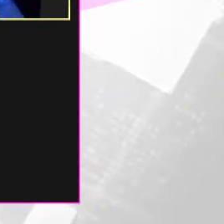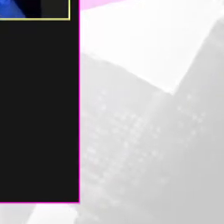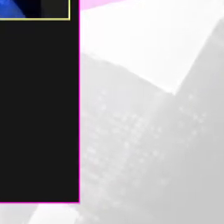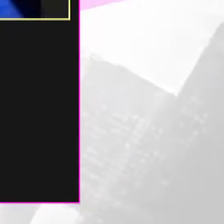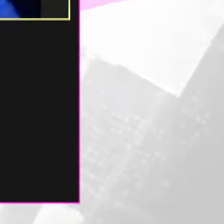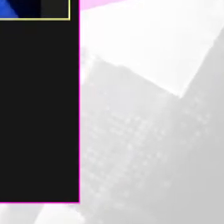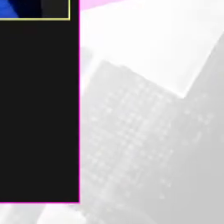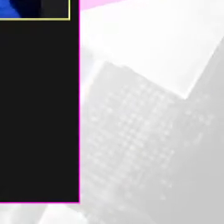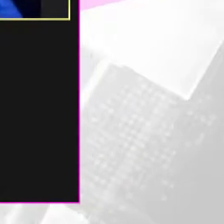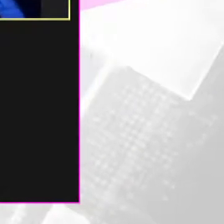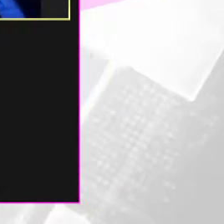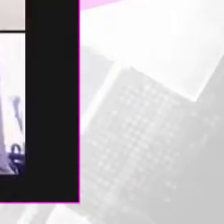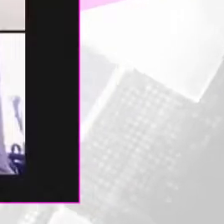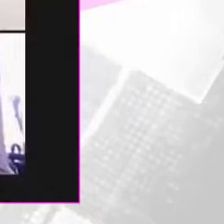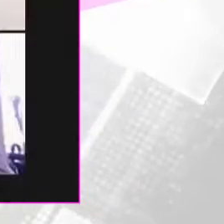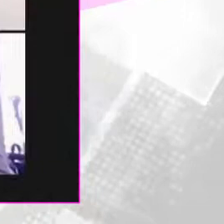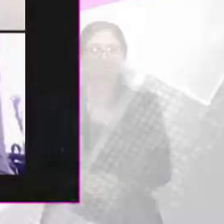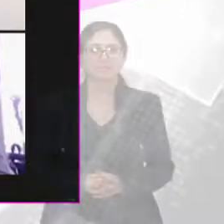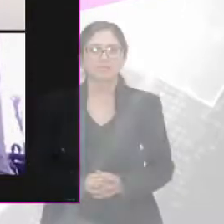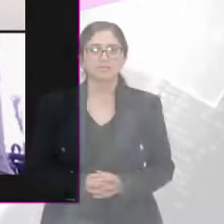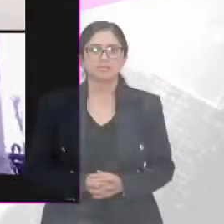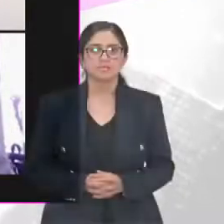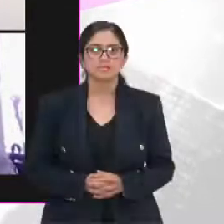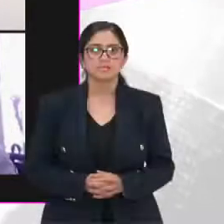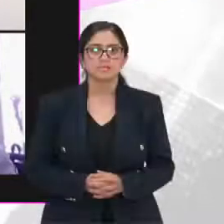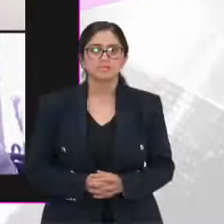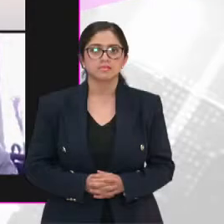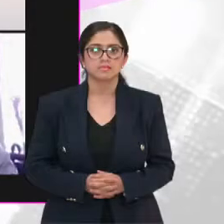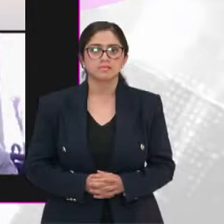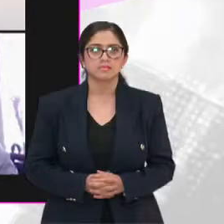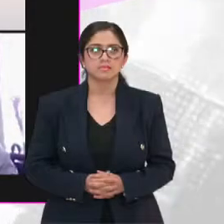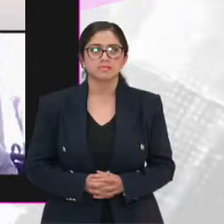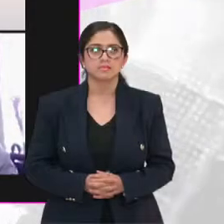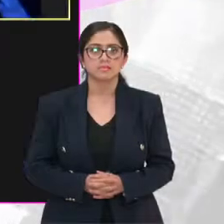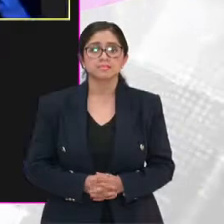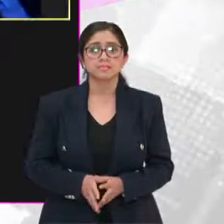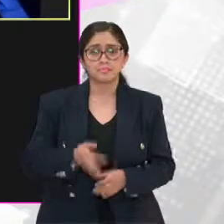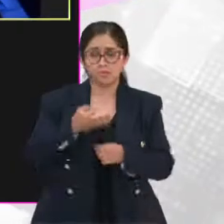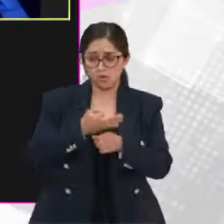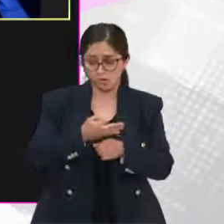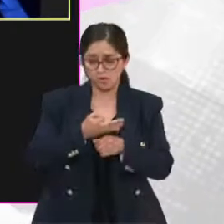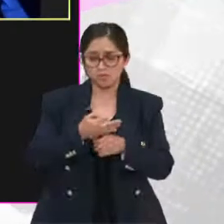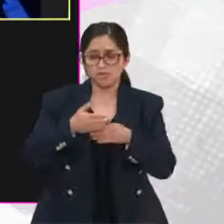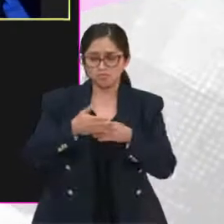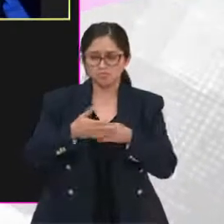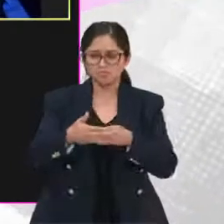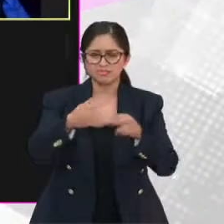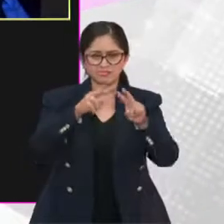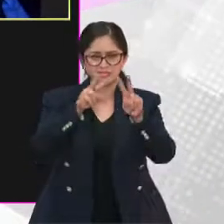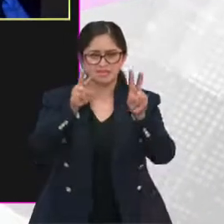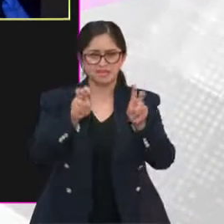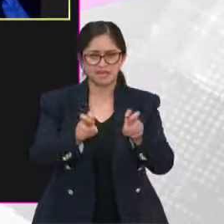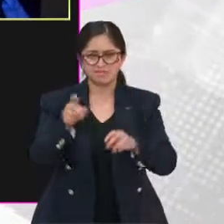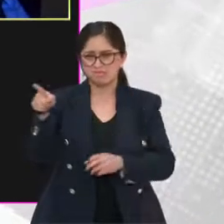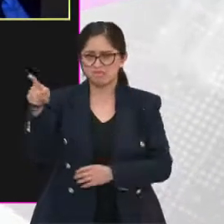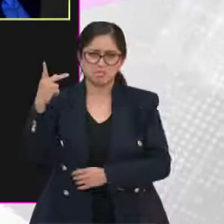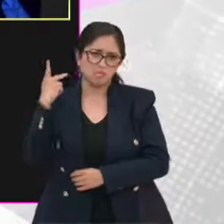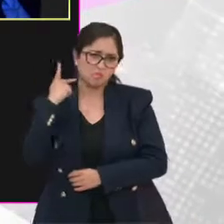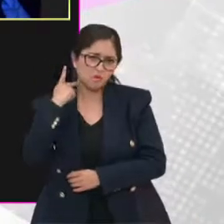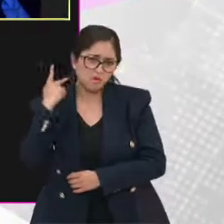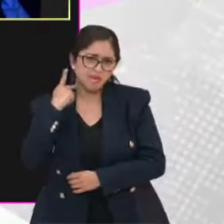your country, and the explanation about the whole arena of the political forces and